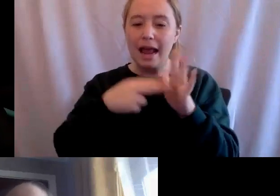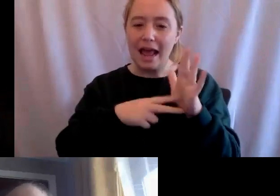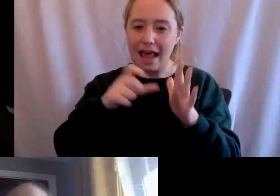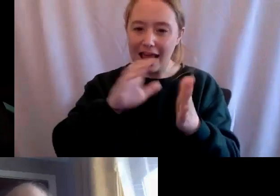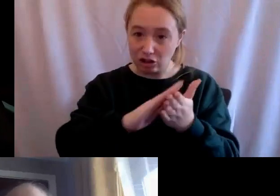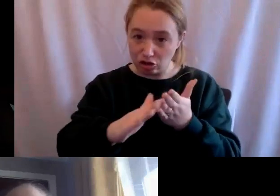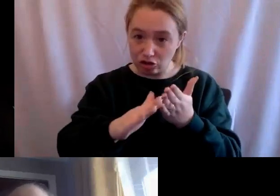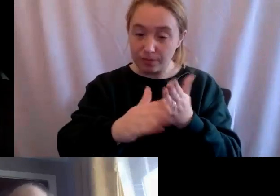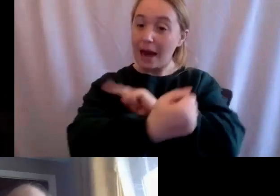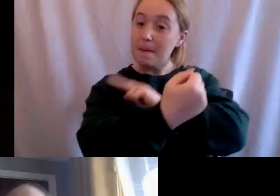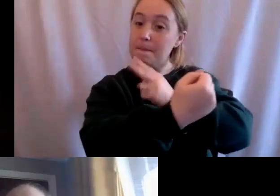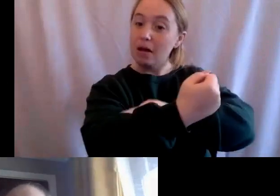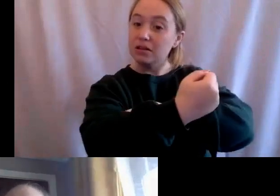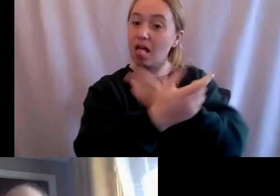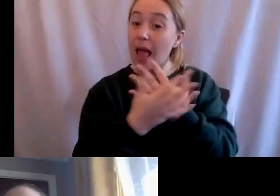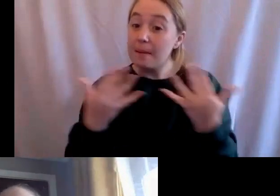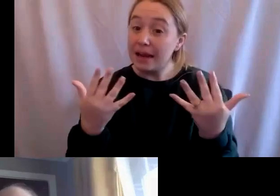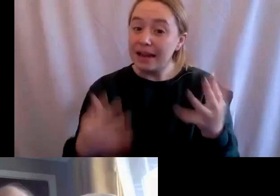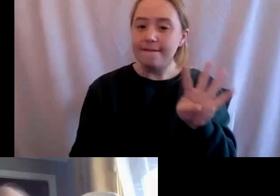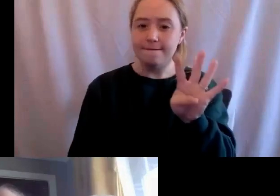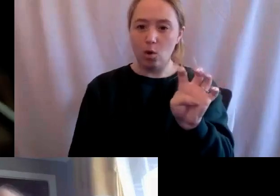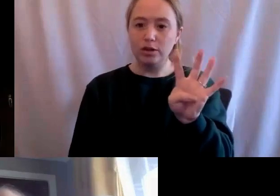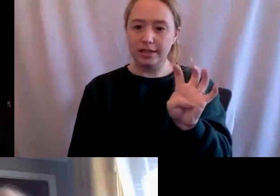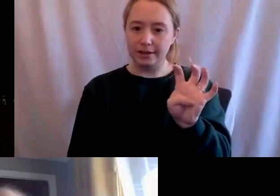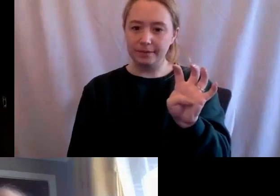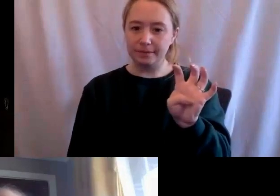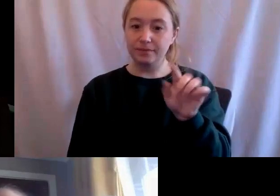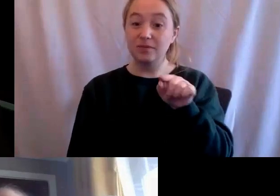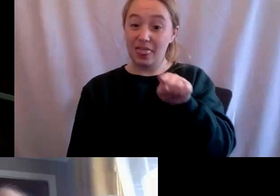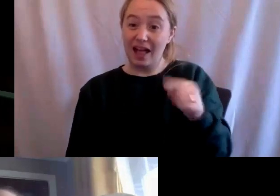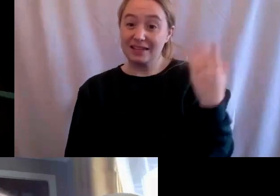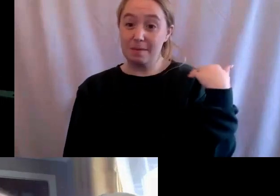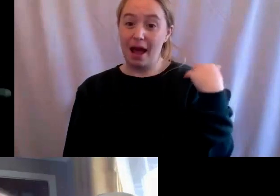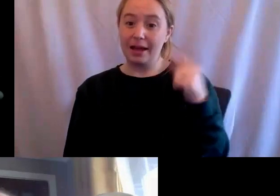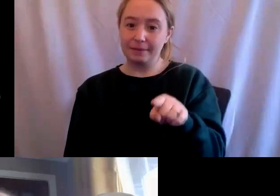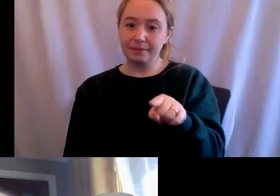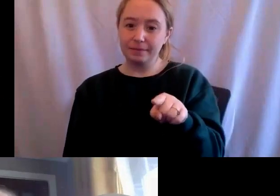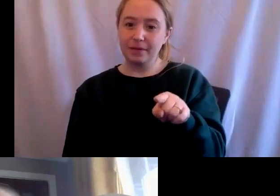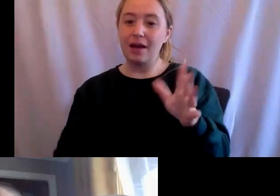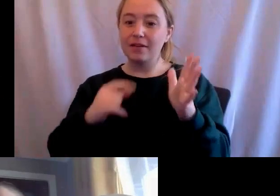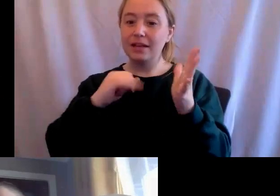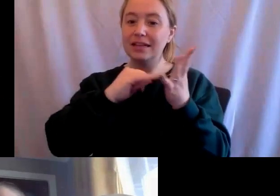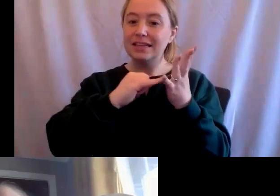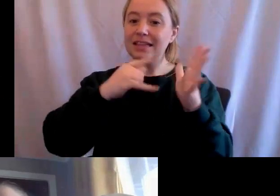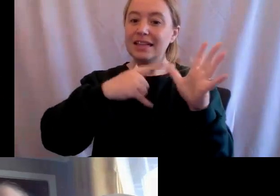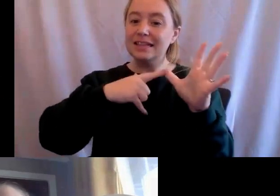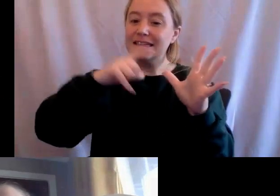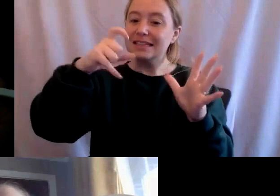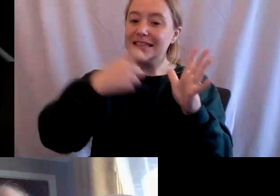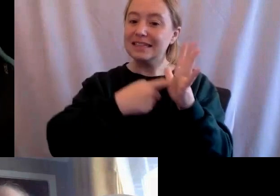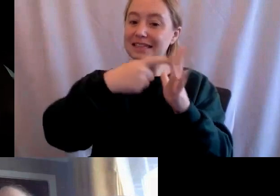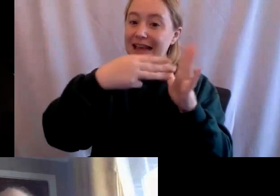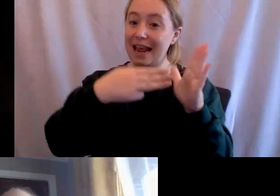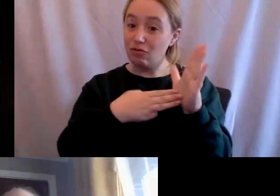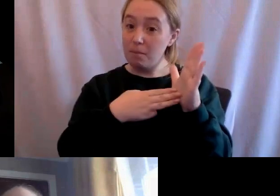14 muscles. This is the front and this is the back. This is the sacrum here, and the coccyx, of course, is just